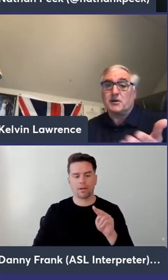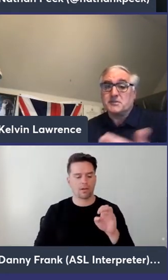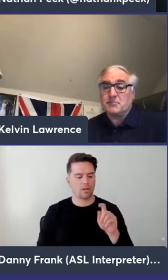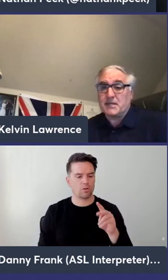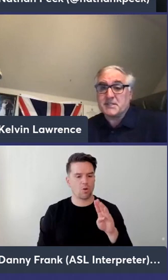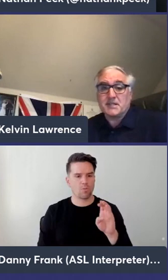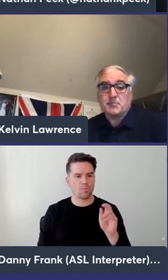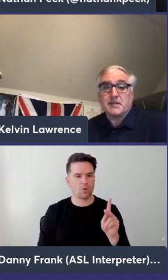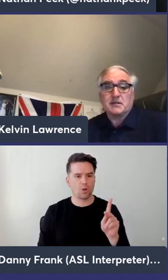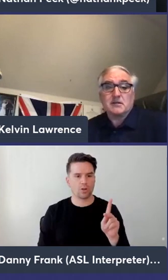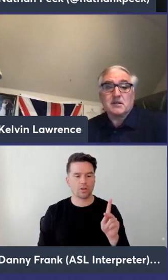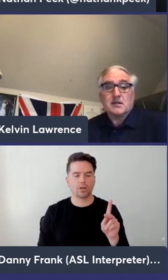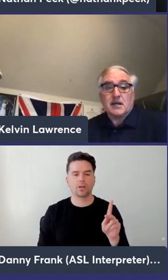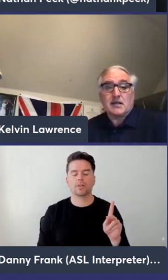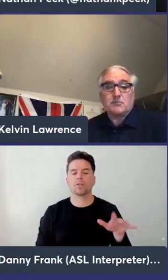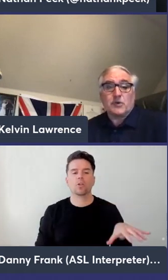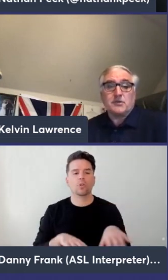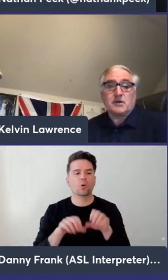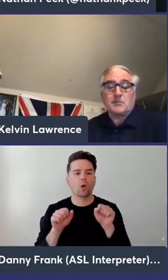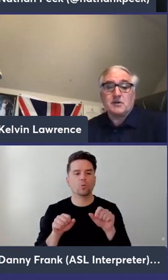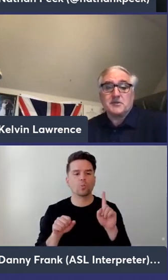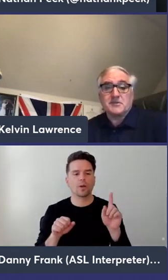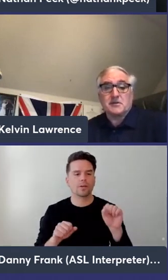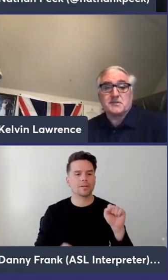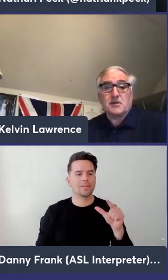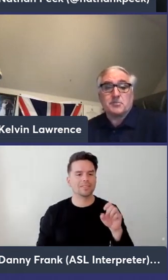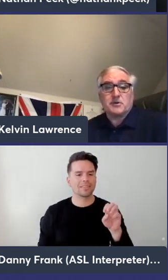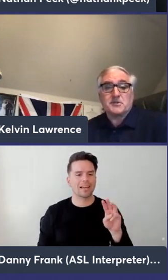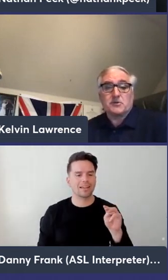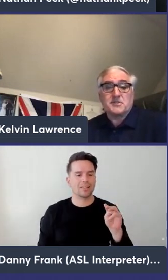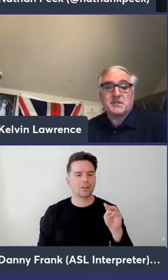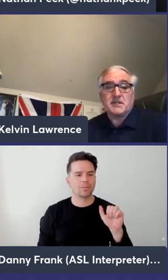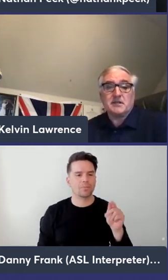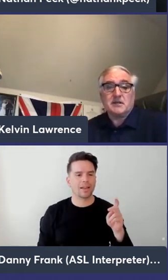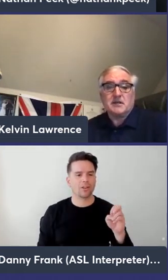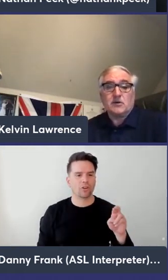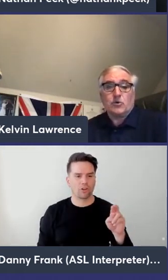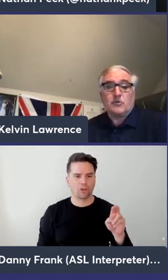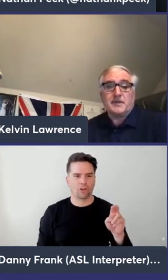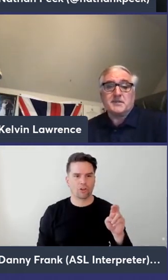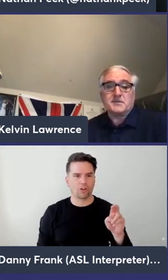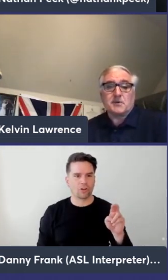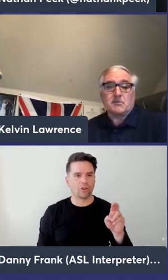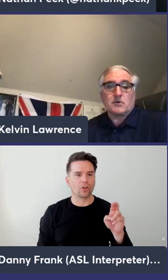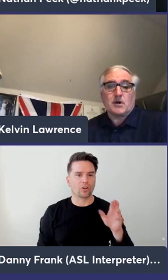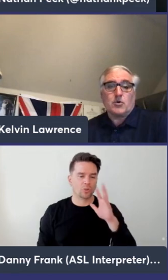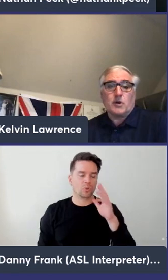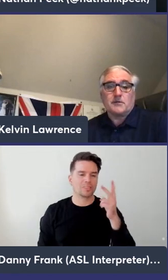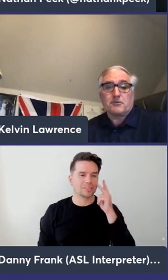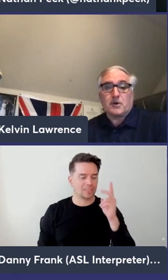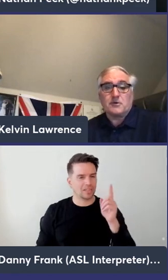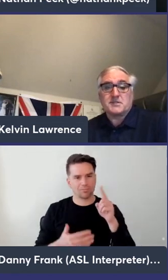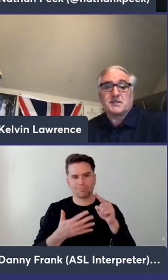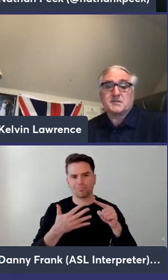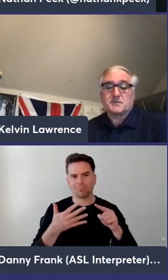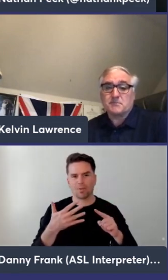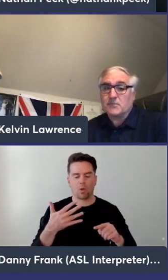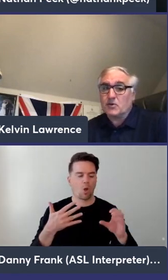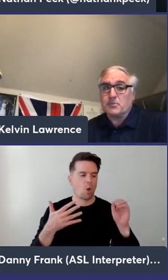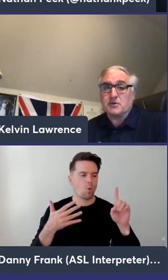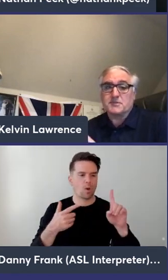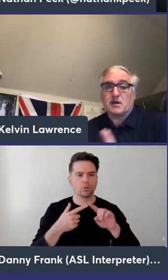notebooks are hosted by SageMaker. And when you come over to those notebooks, you'll see all these 01 through